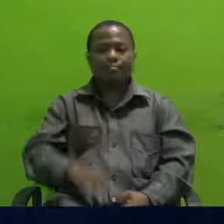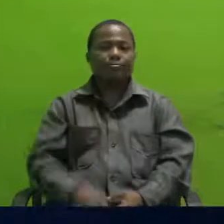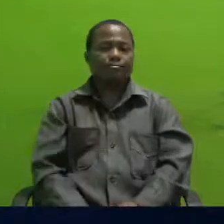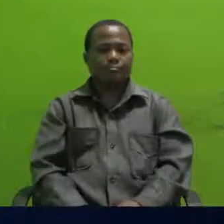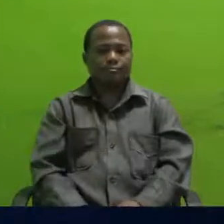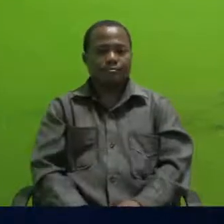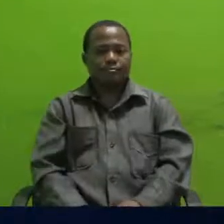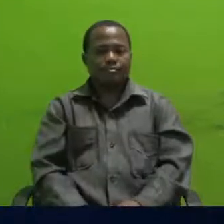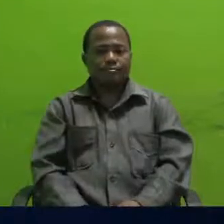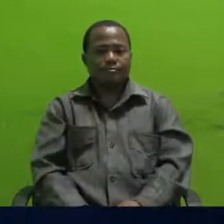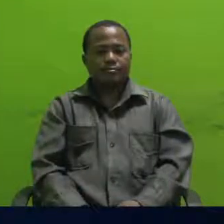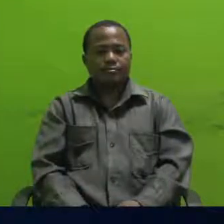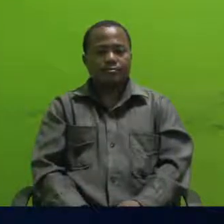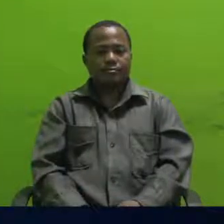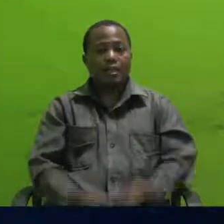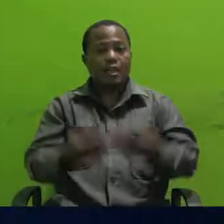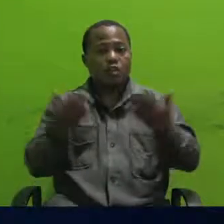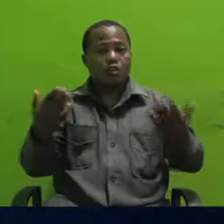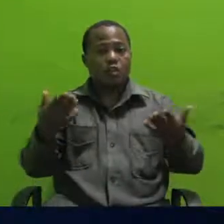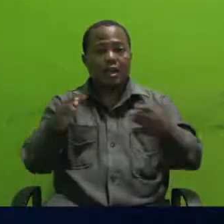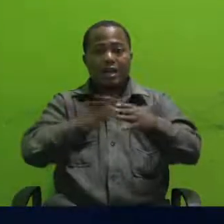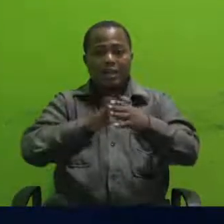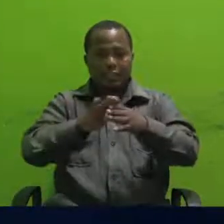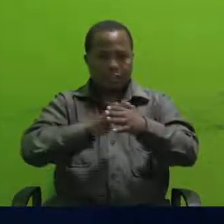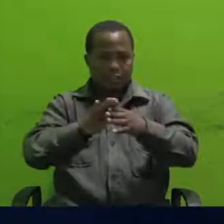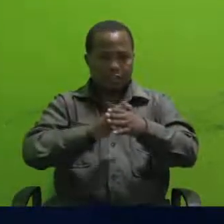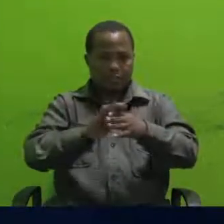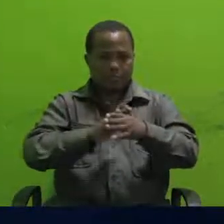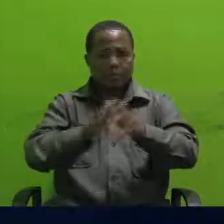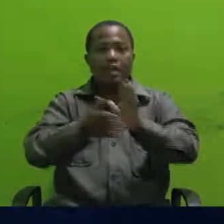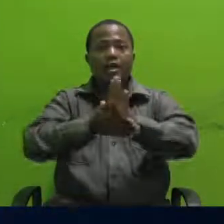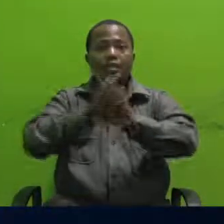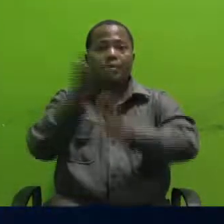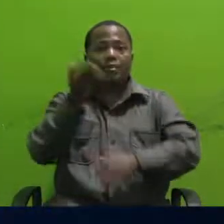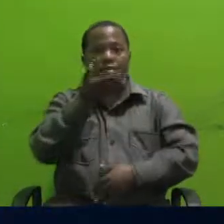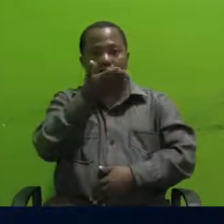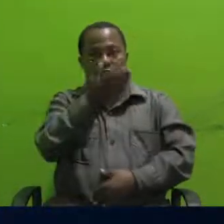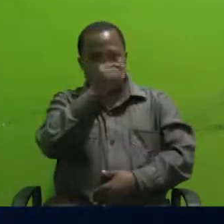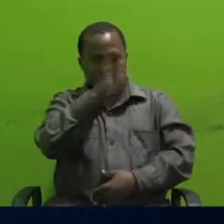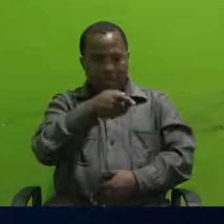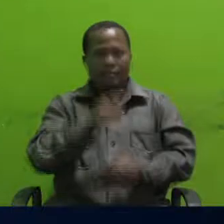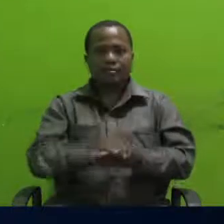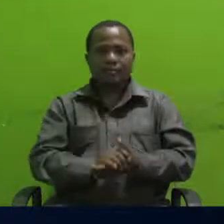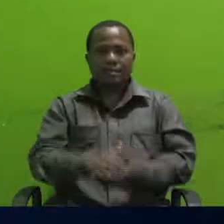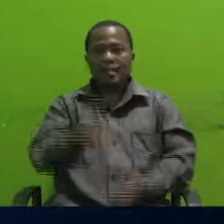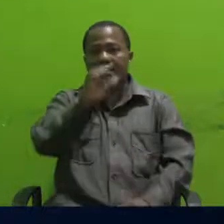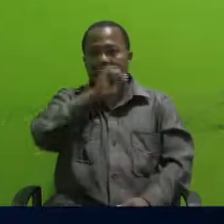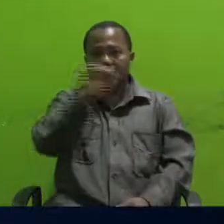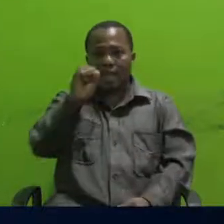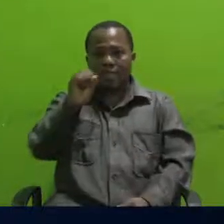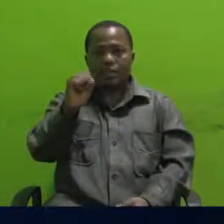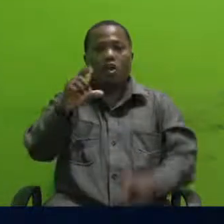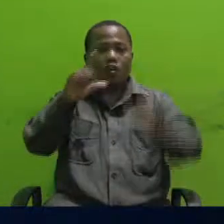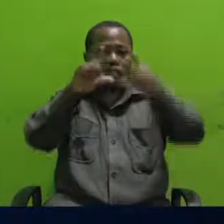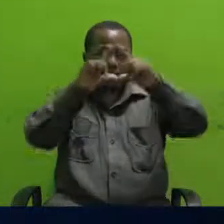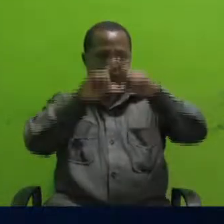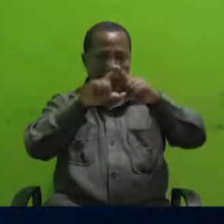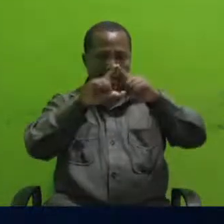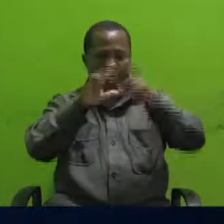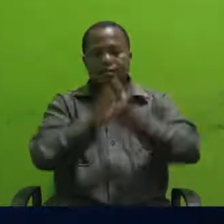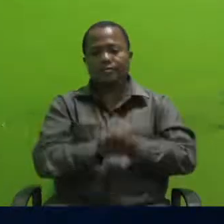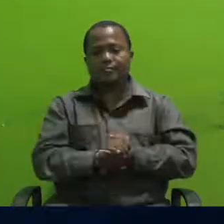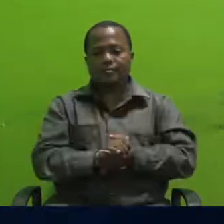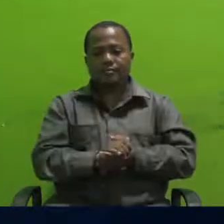A over B. So the relationship established here is that the sine of